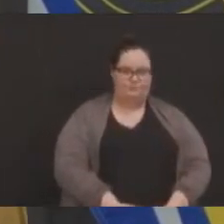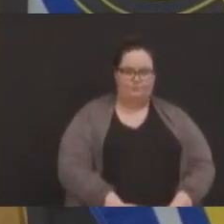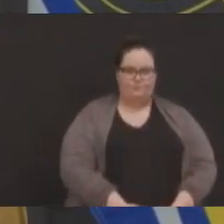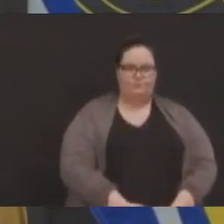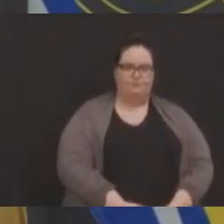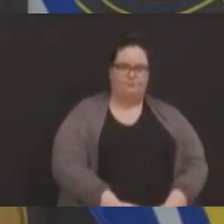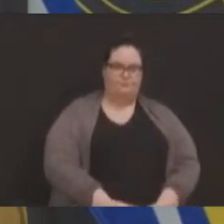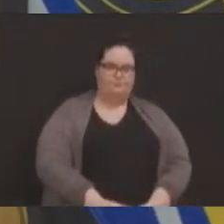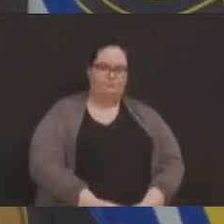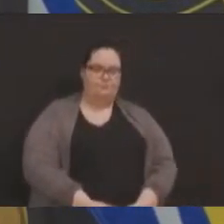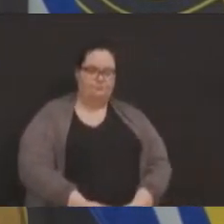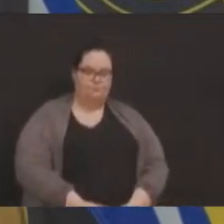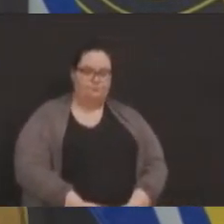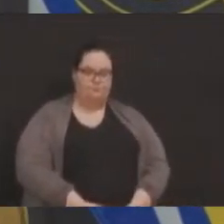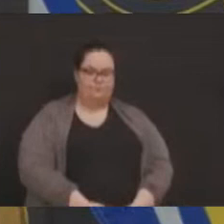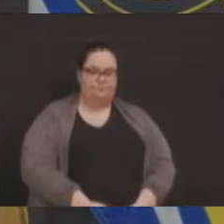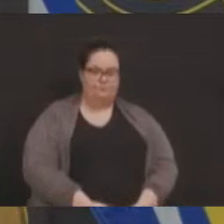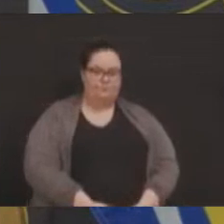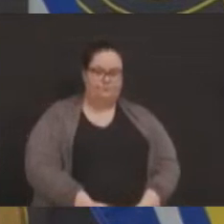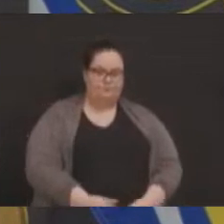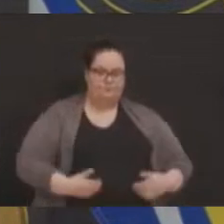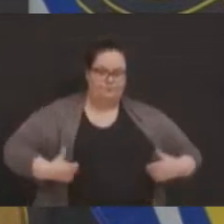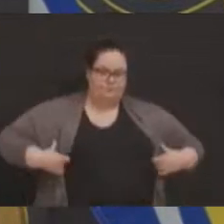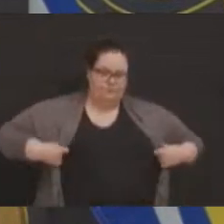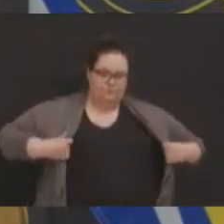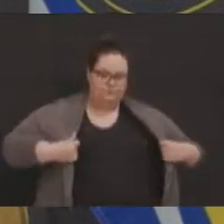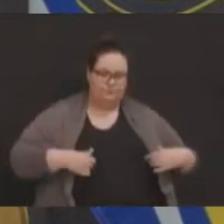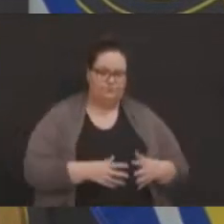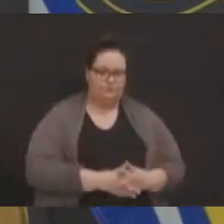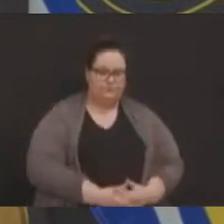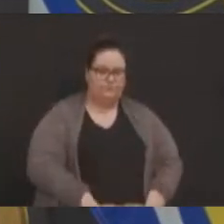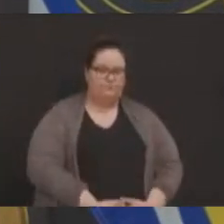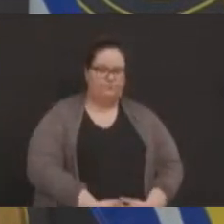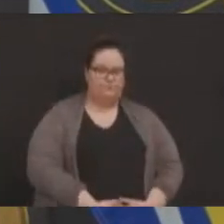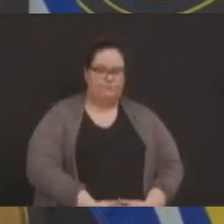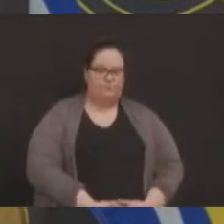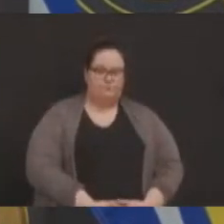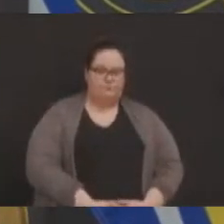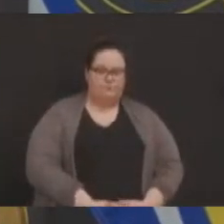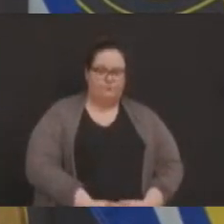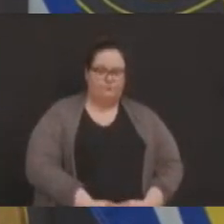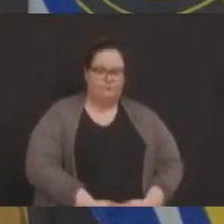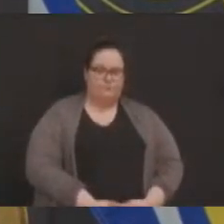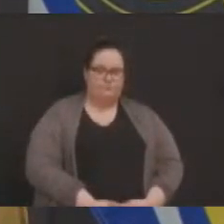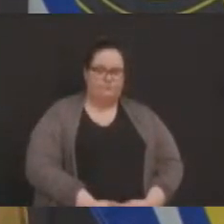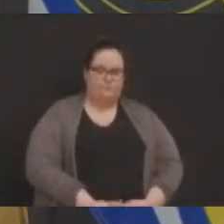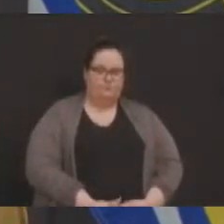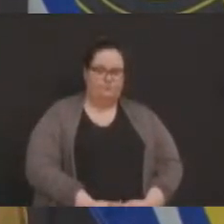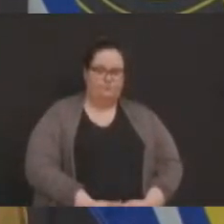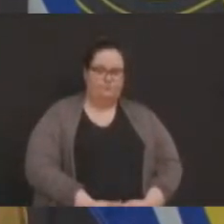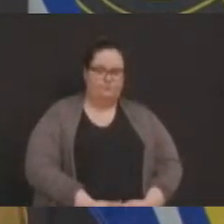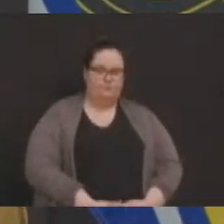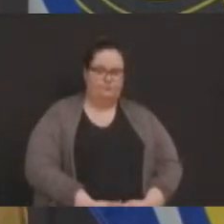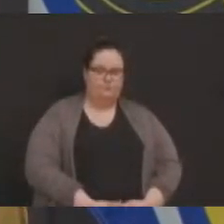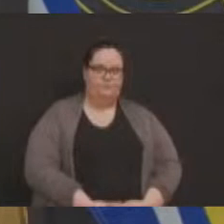Merci beaucoup, Minister Shephard and Dr. Russell. Thank you, Minister Shephard, Dr. Russell.